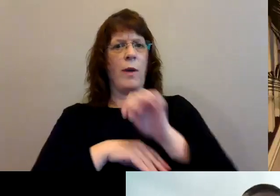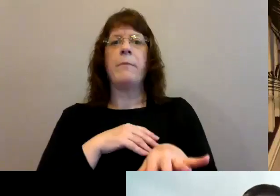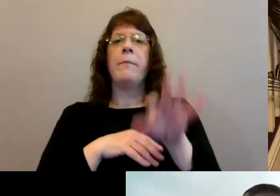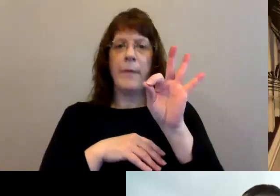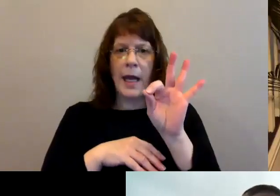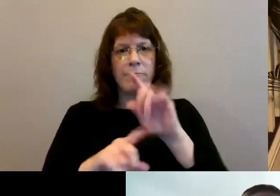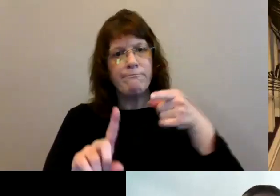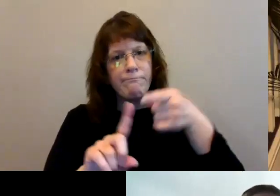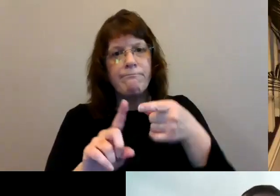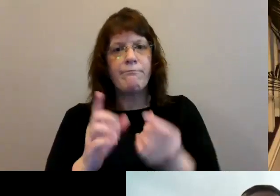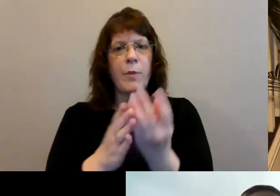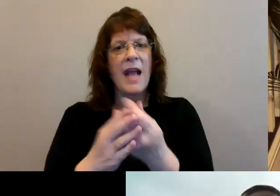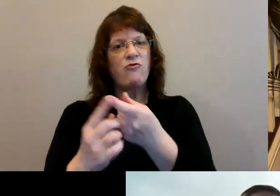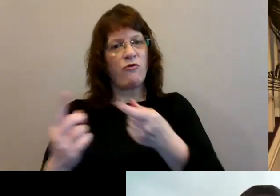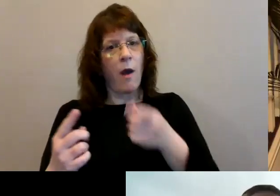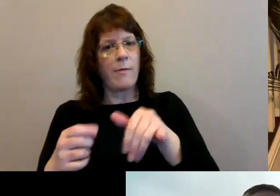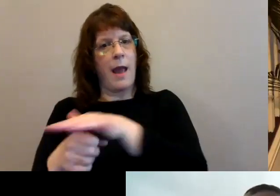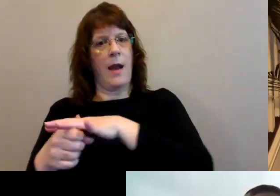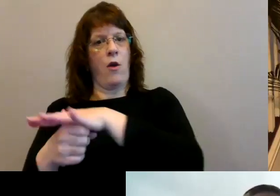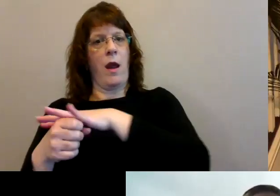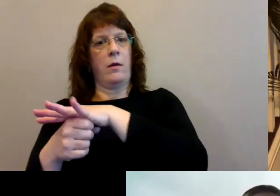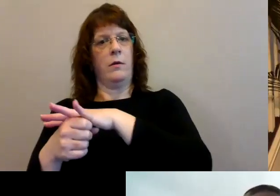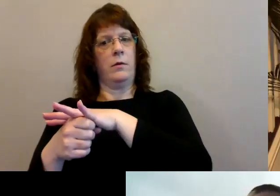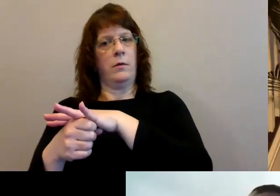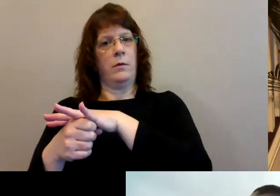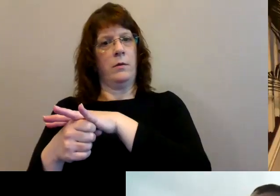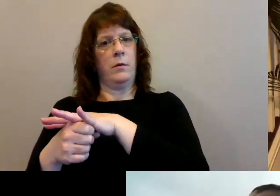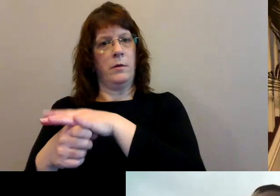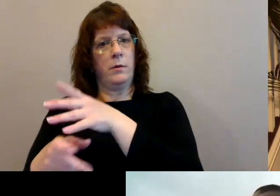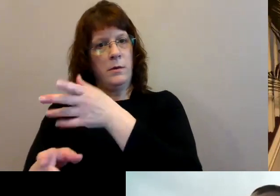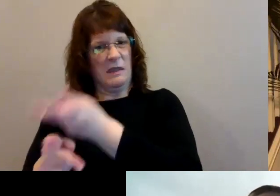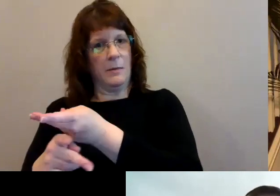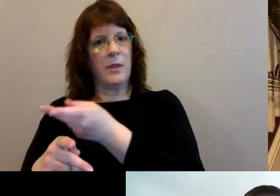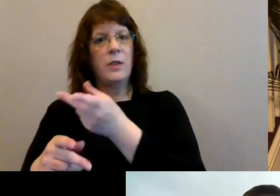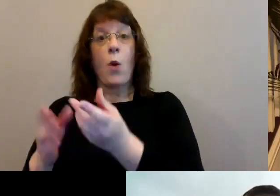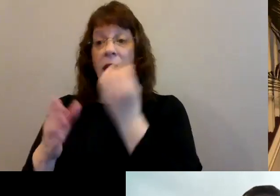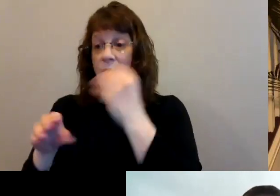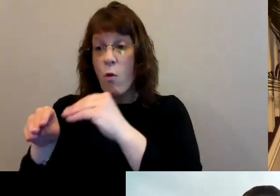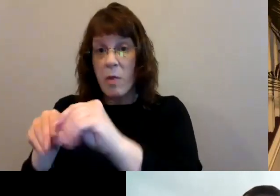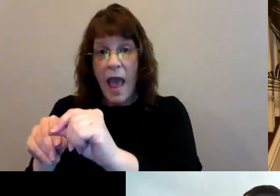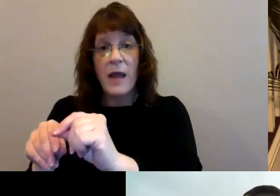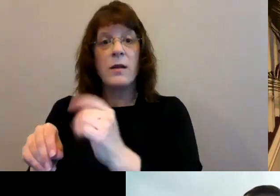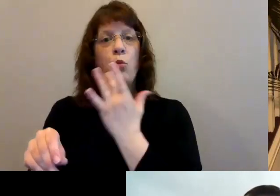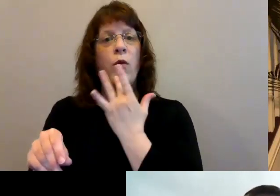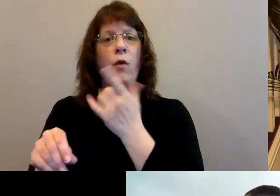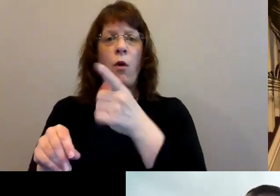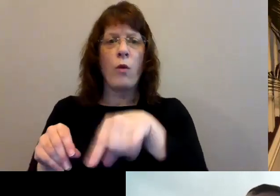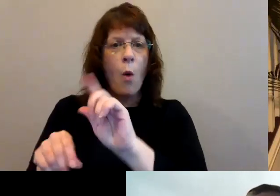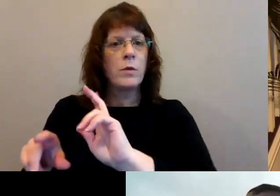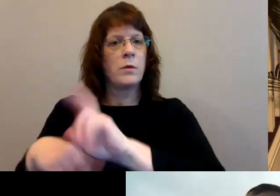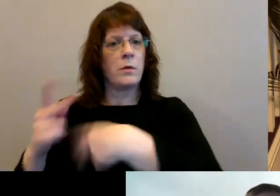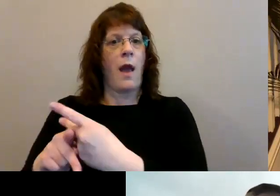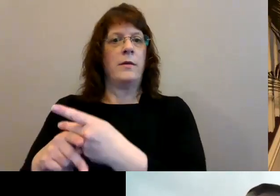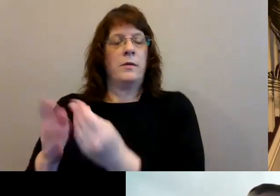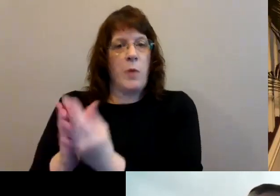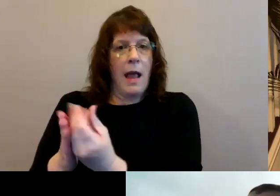that are from the area where we are at. And so by planting and favoring these plants in these species, what